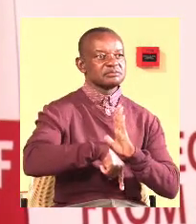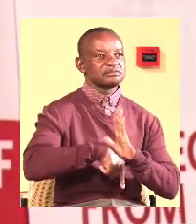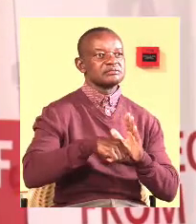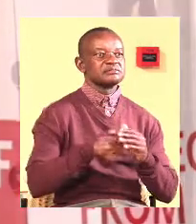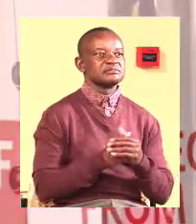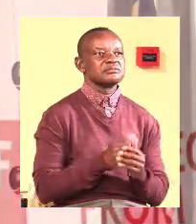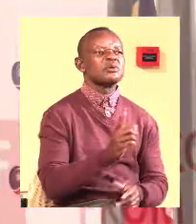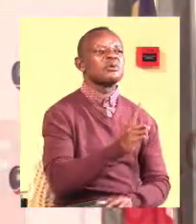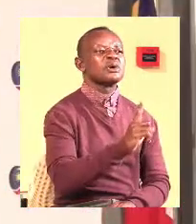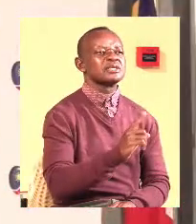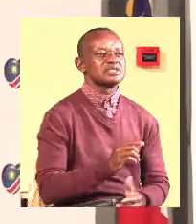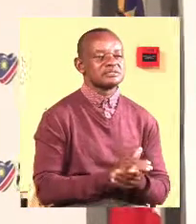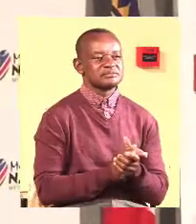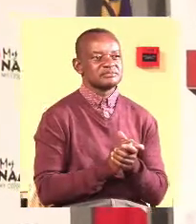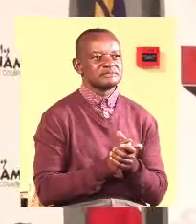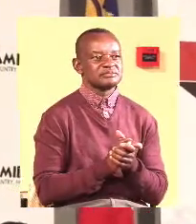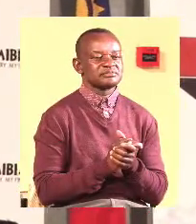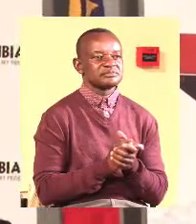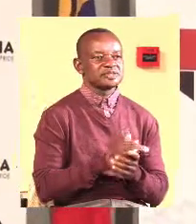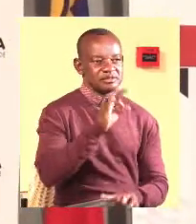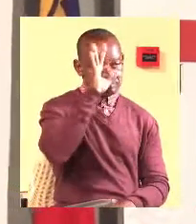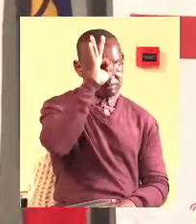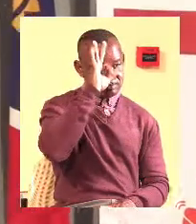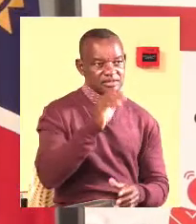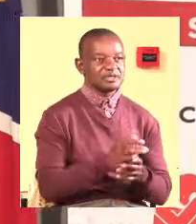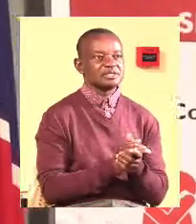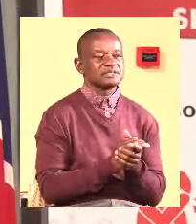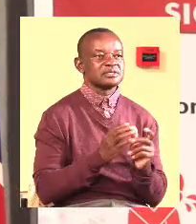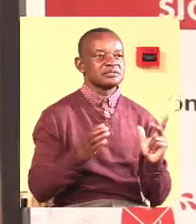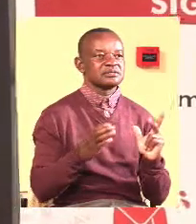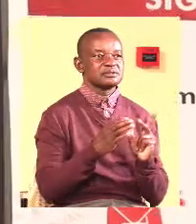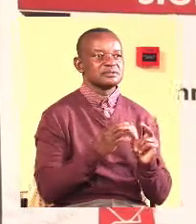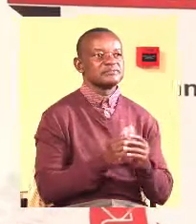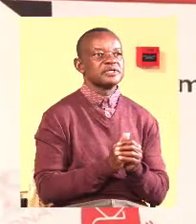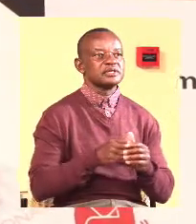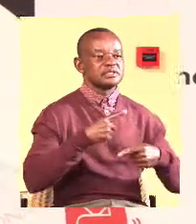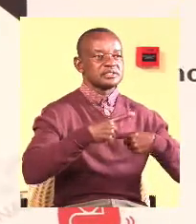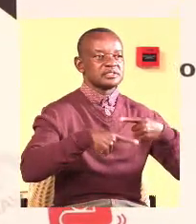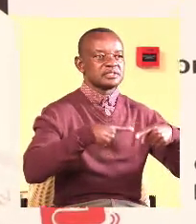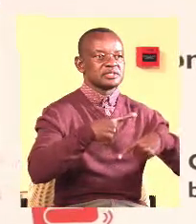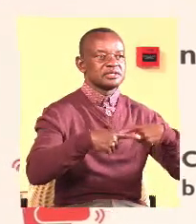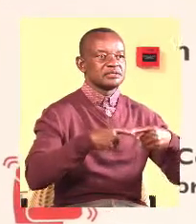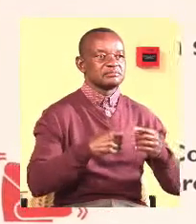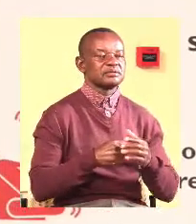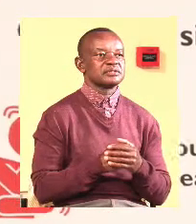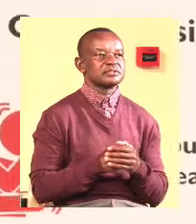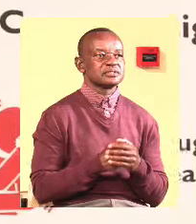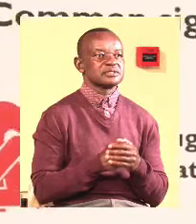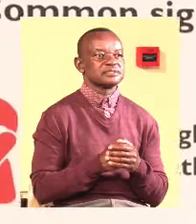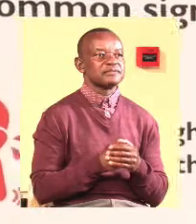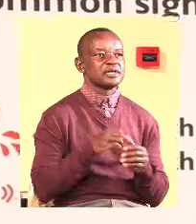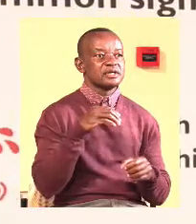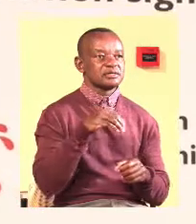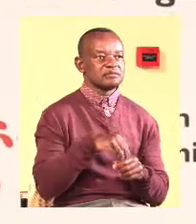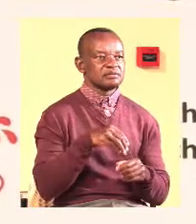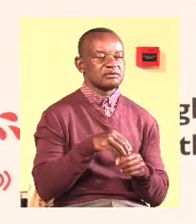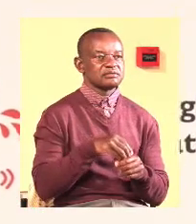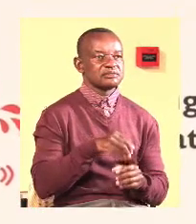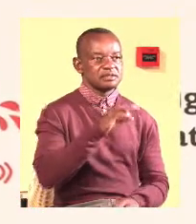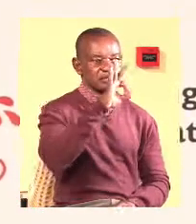policing in itself entails the process whereby community, or rather police officers, work